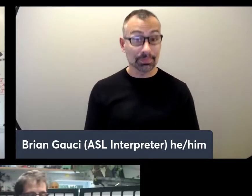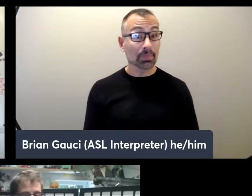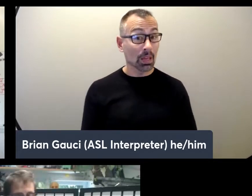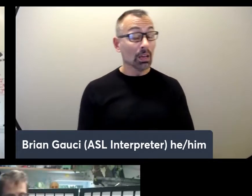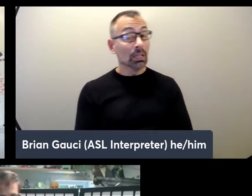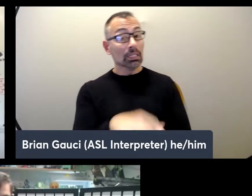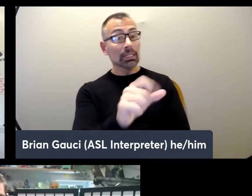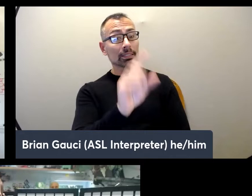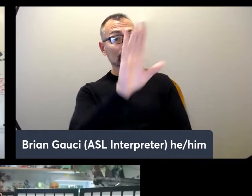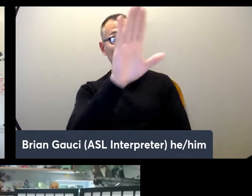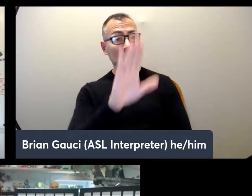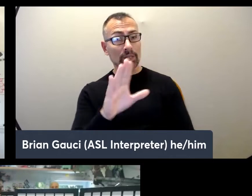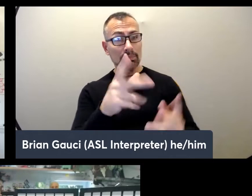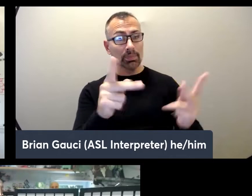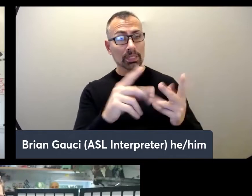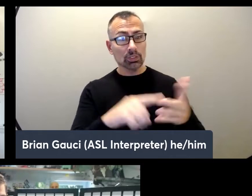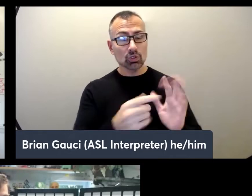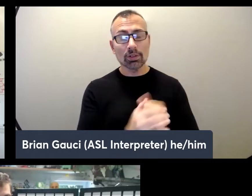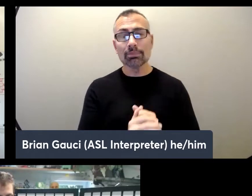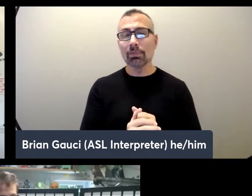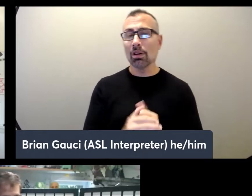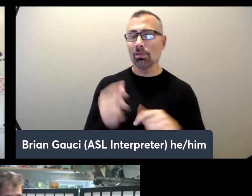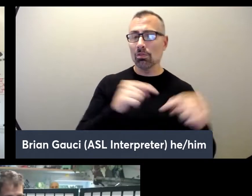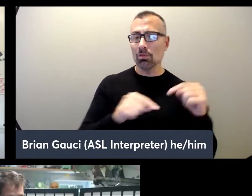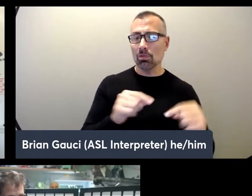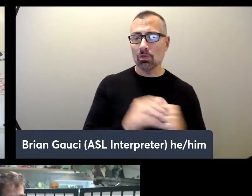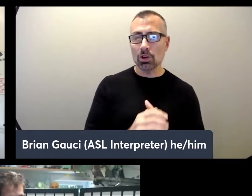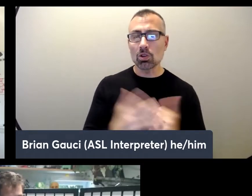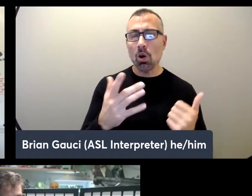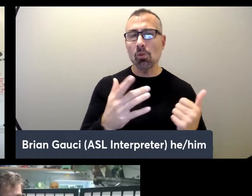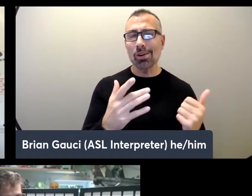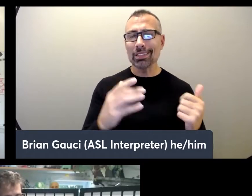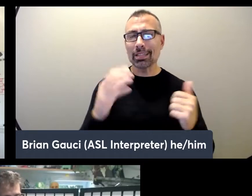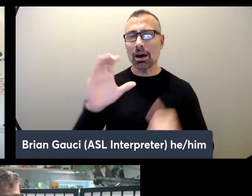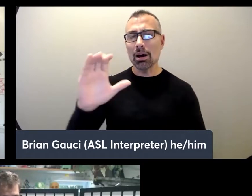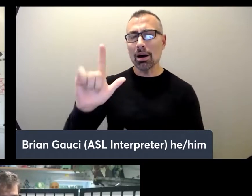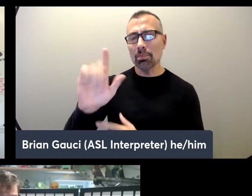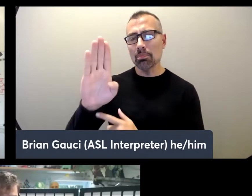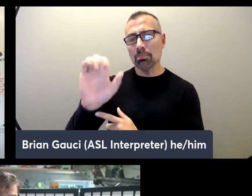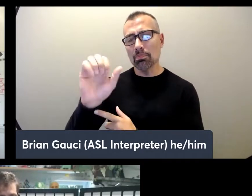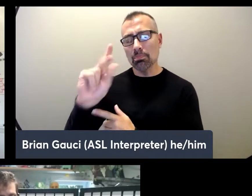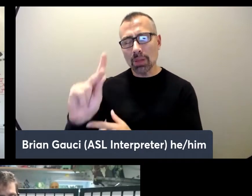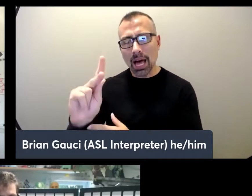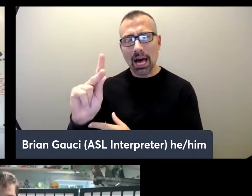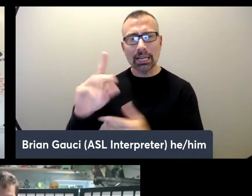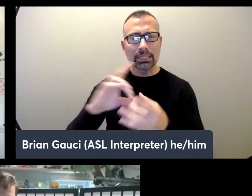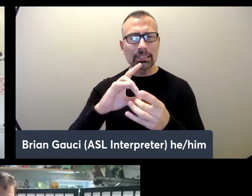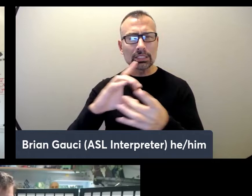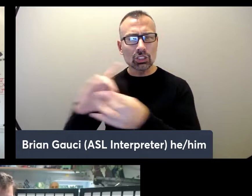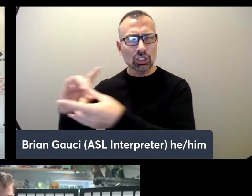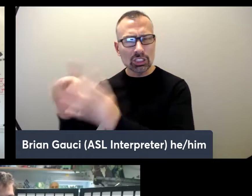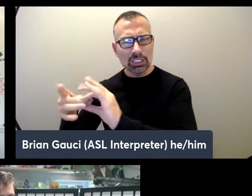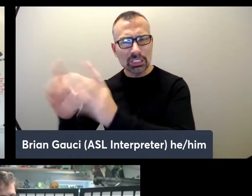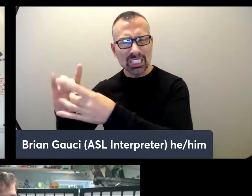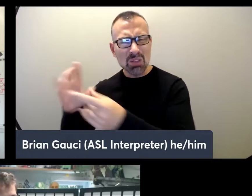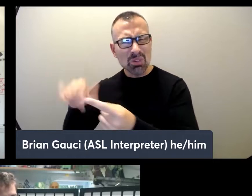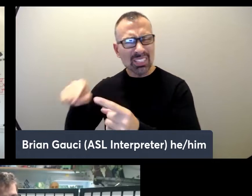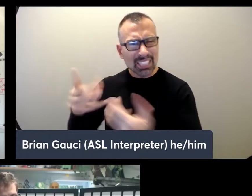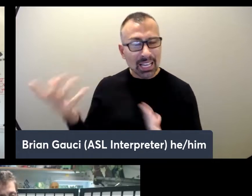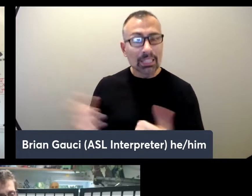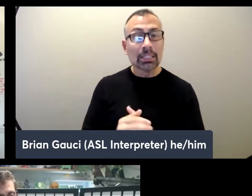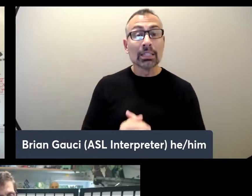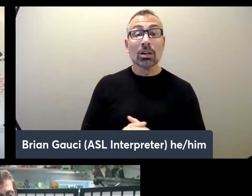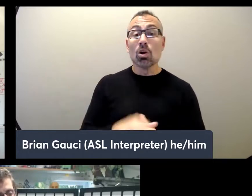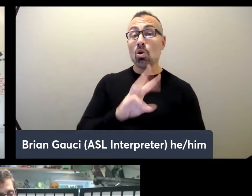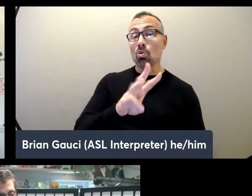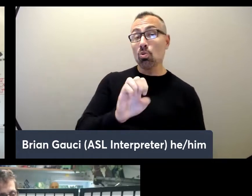right? So let's start by kind of thinking about what a blockchain really is, right? When we talk about Web 1, Web 2, Web 3, let's just talk about what those are, right? So there's the evolution